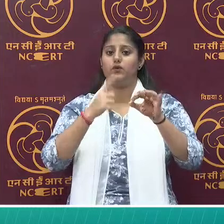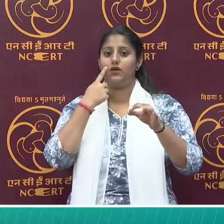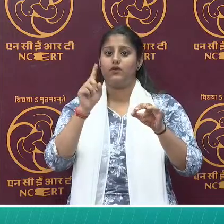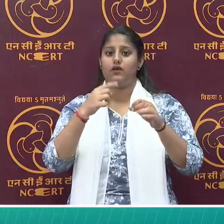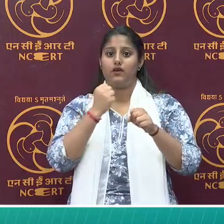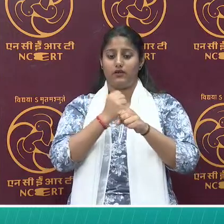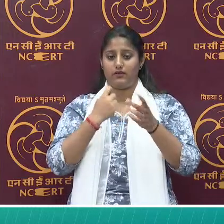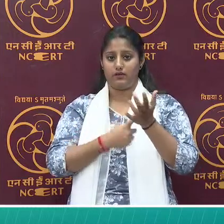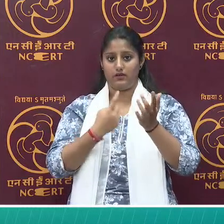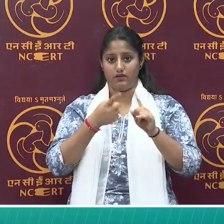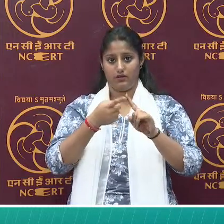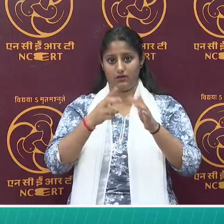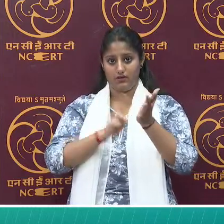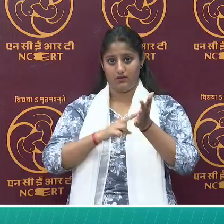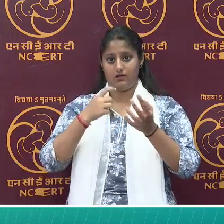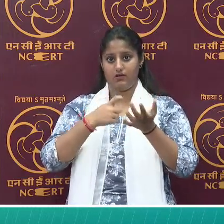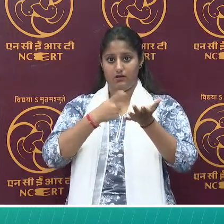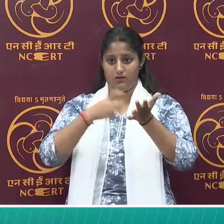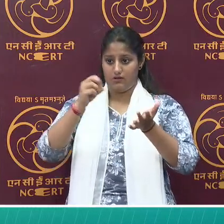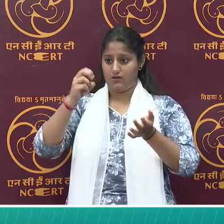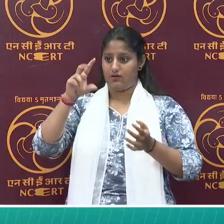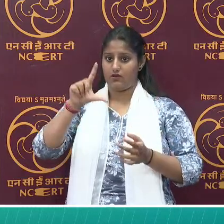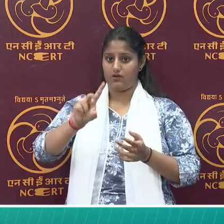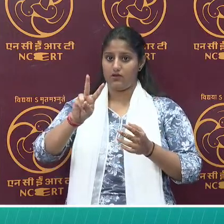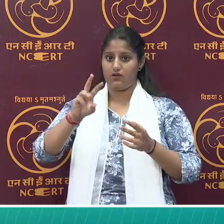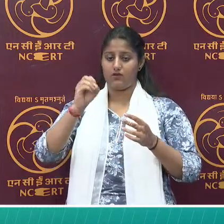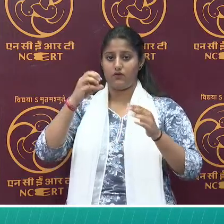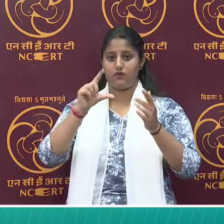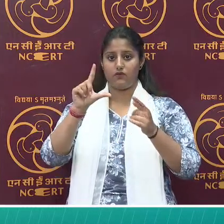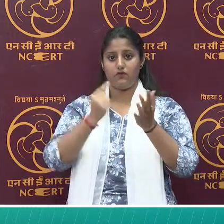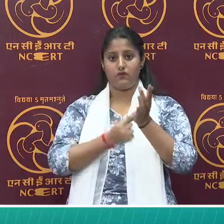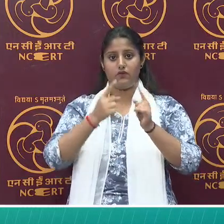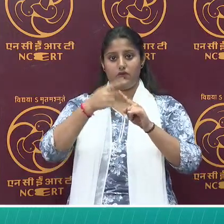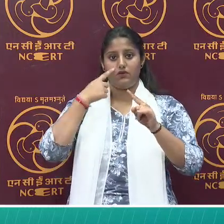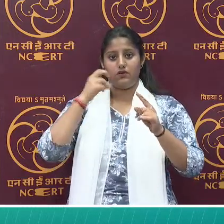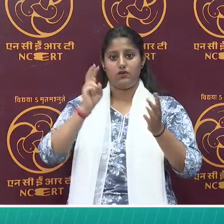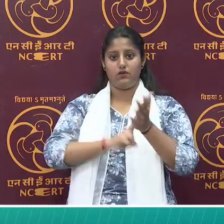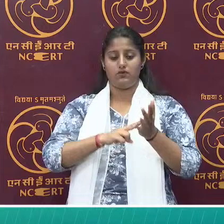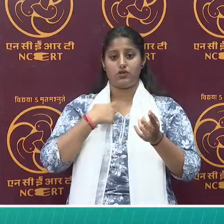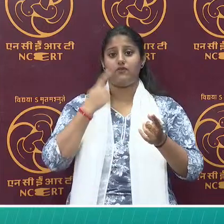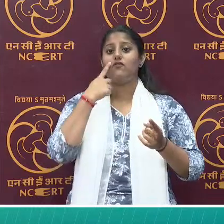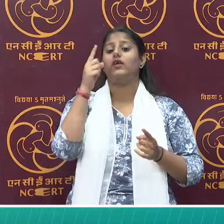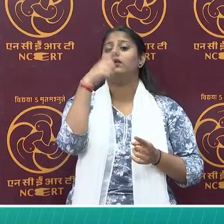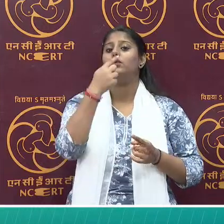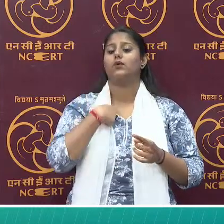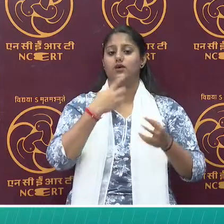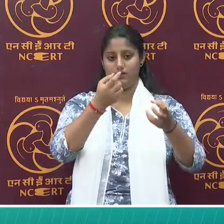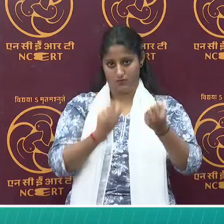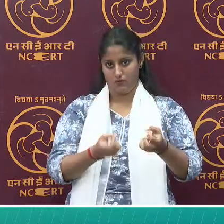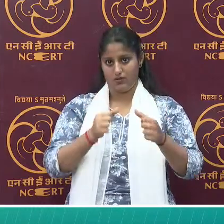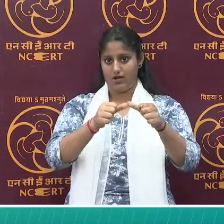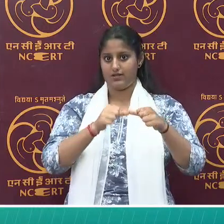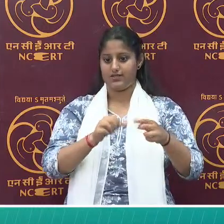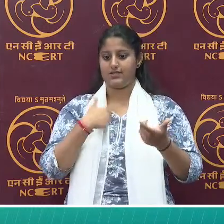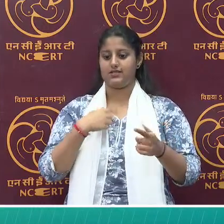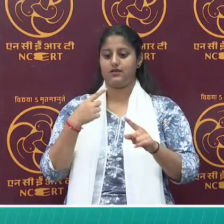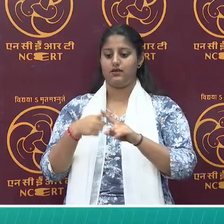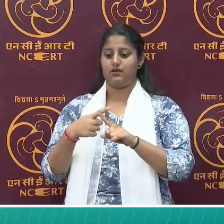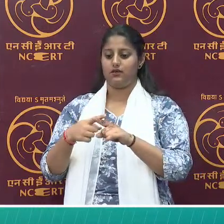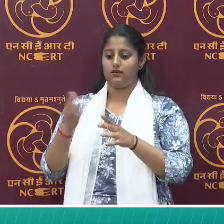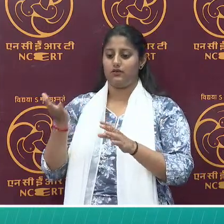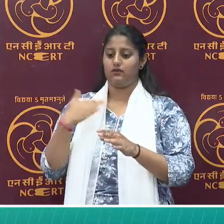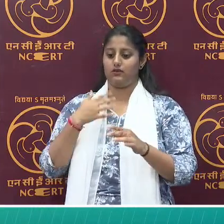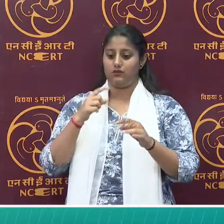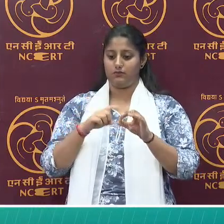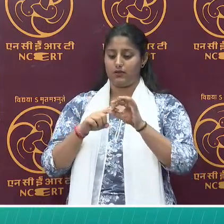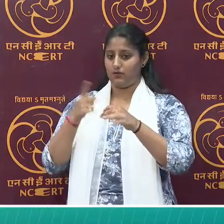Revolution. Wonderful. So, we are waiting for your comments here. Let us know if you remember what all ma'am told you. And I have a question ready for